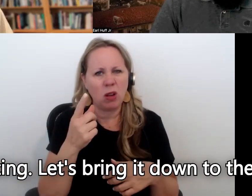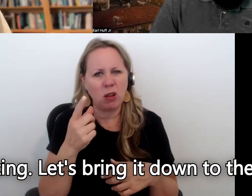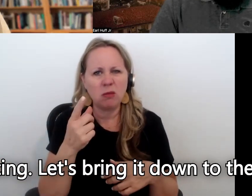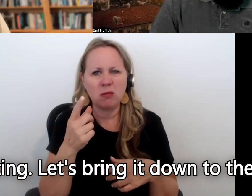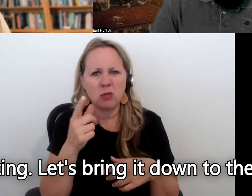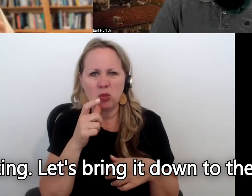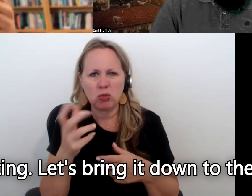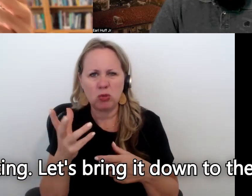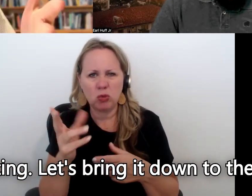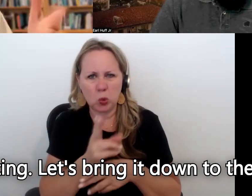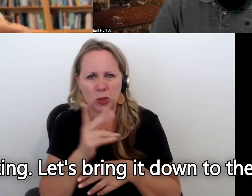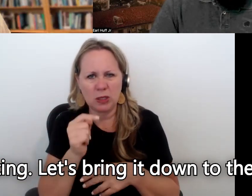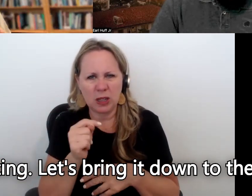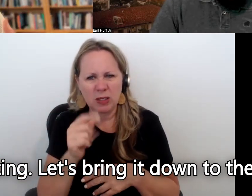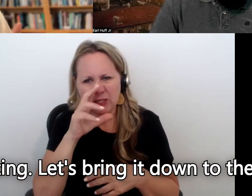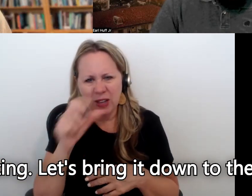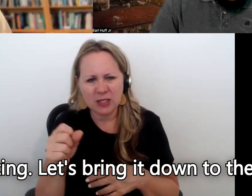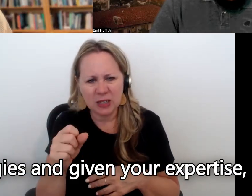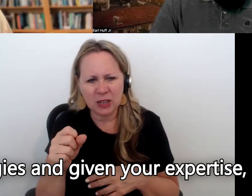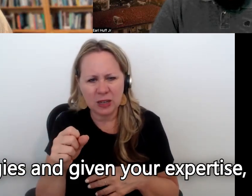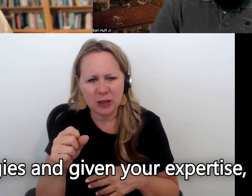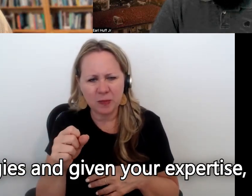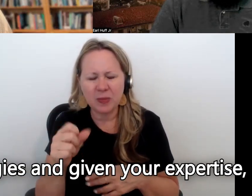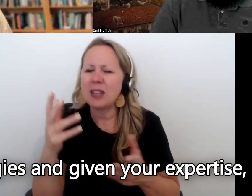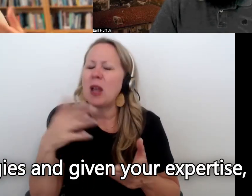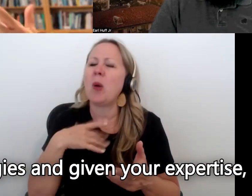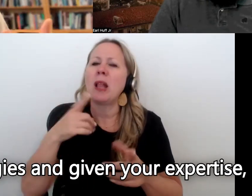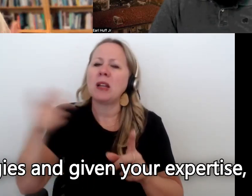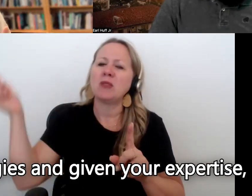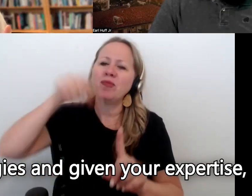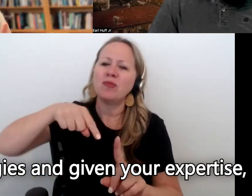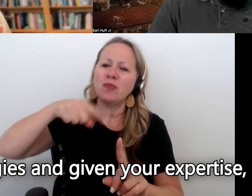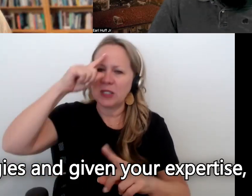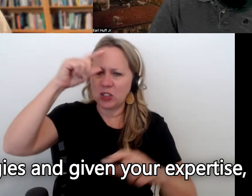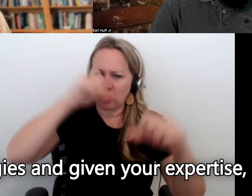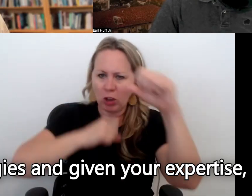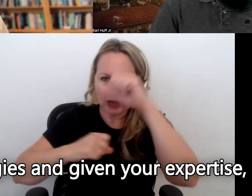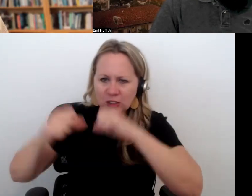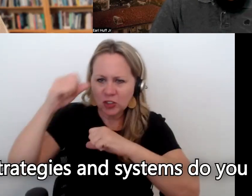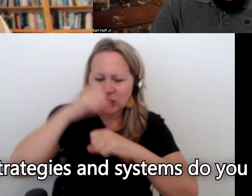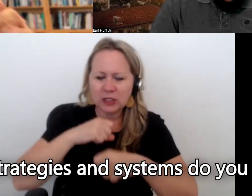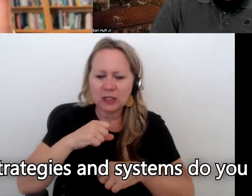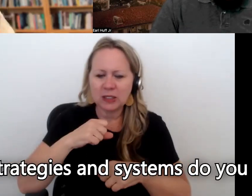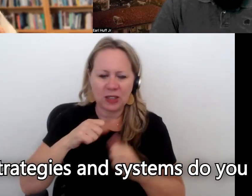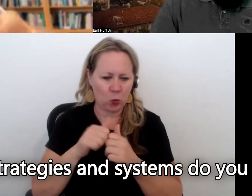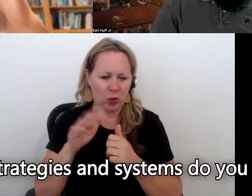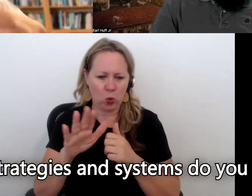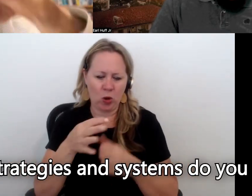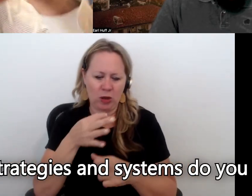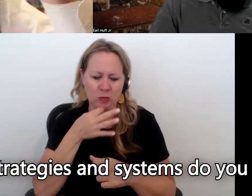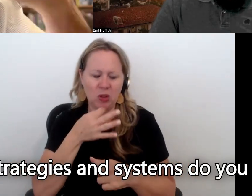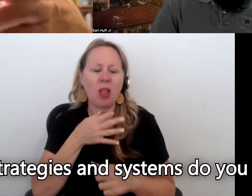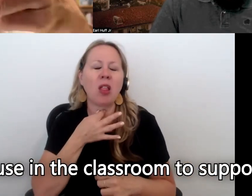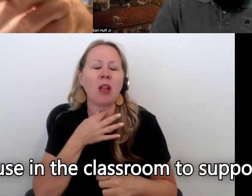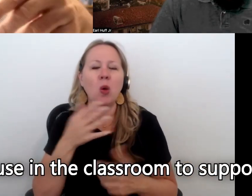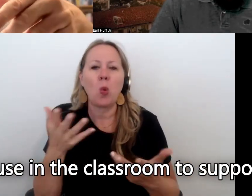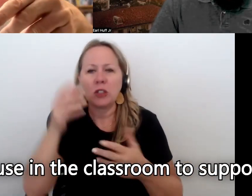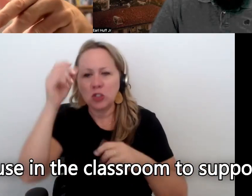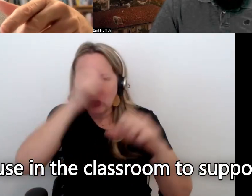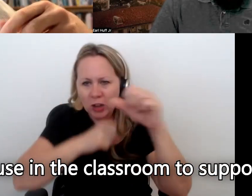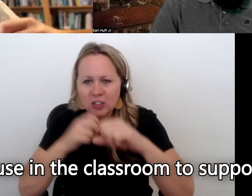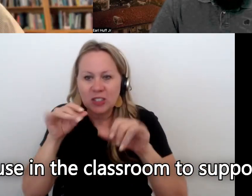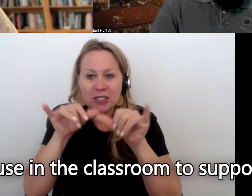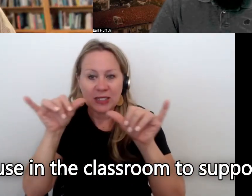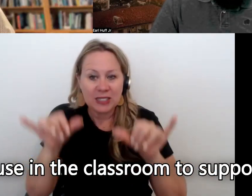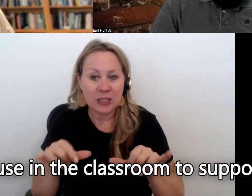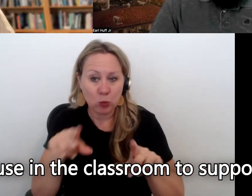sort of fascinating. Let's bring it down to the strategies. And given that your expertise, what strategies and systems do you actually